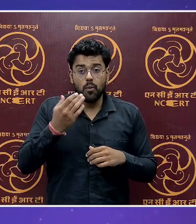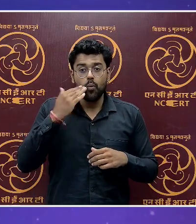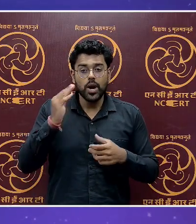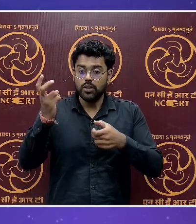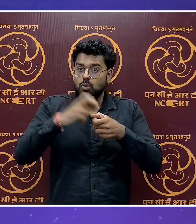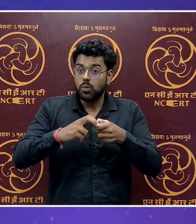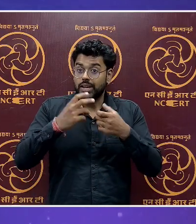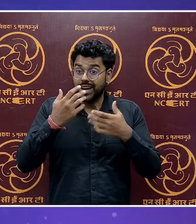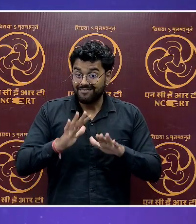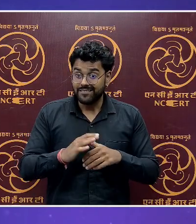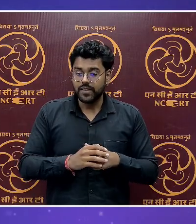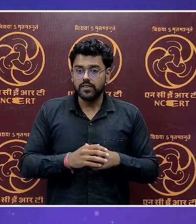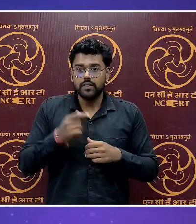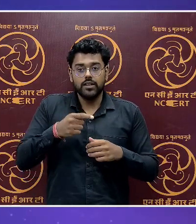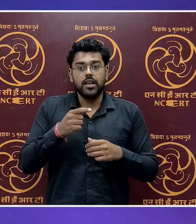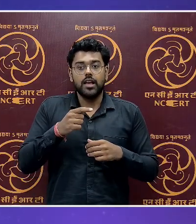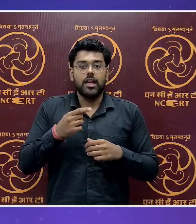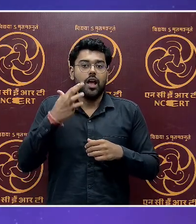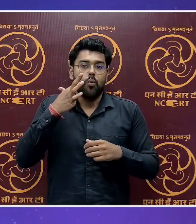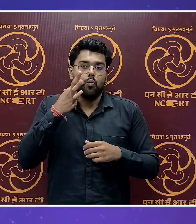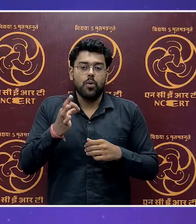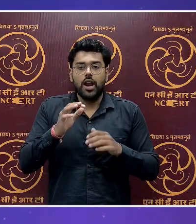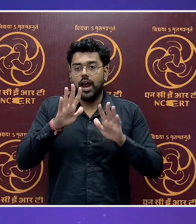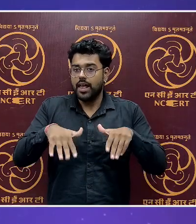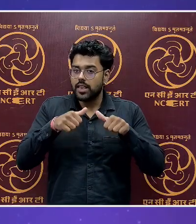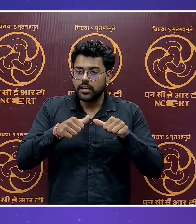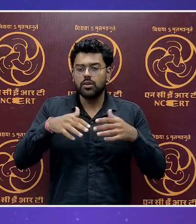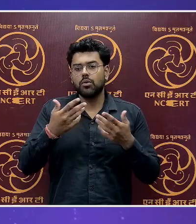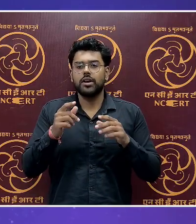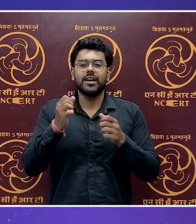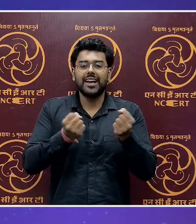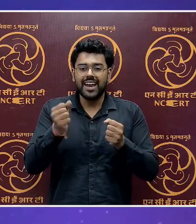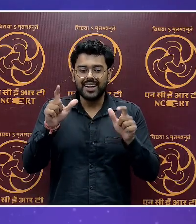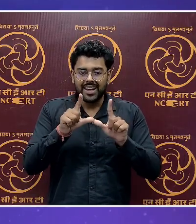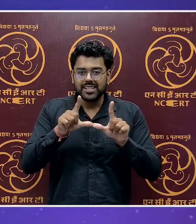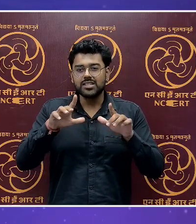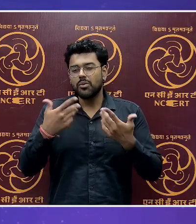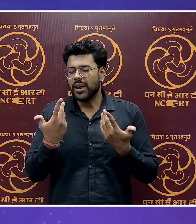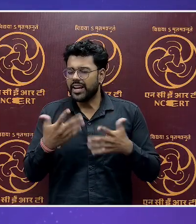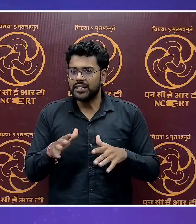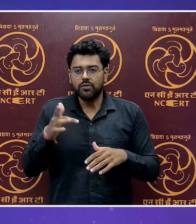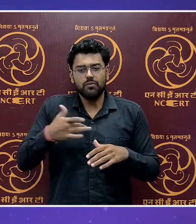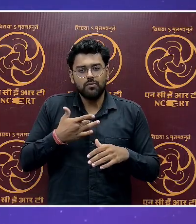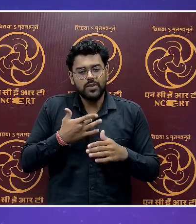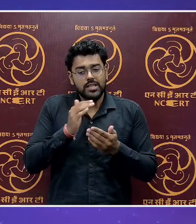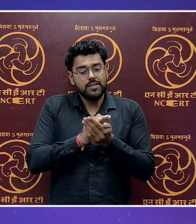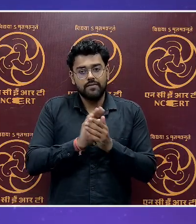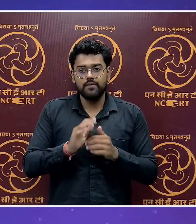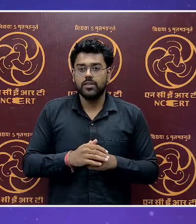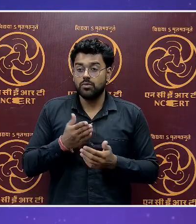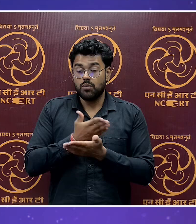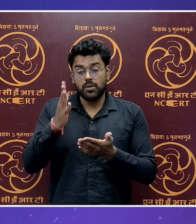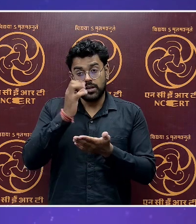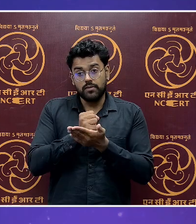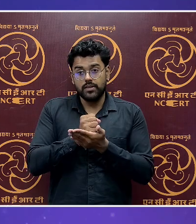Meri Pehchan, you must have a valid ID, either Aadhaar or license or any other. You should be secure that this could